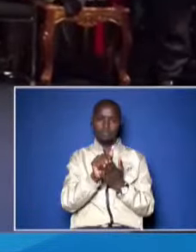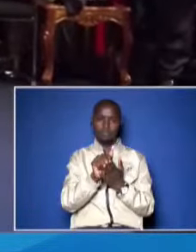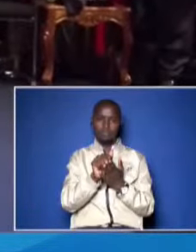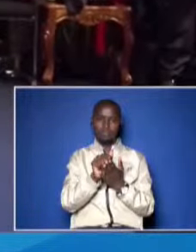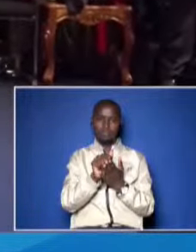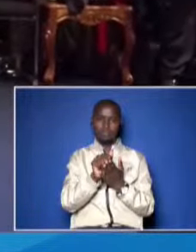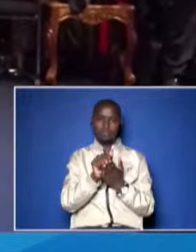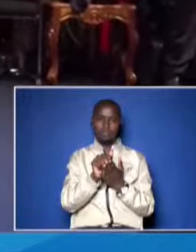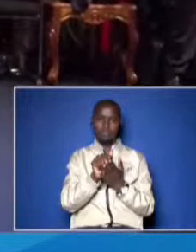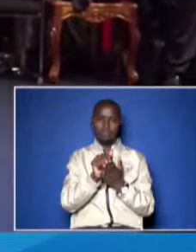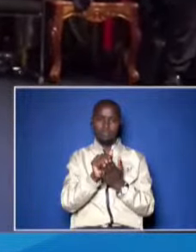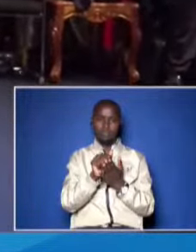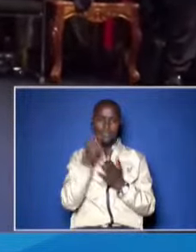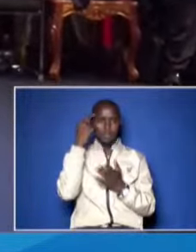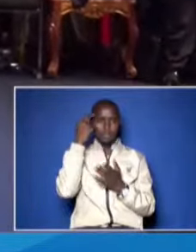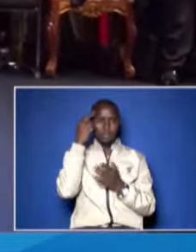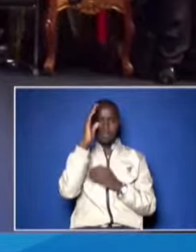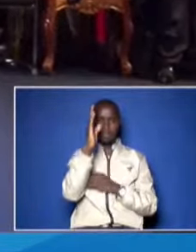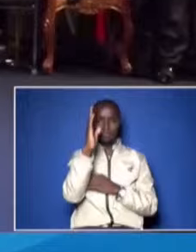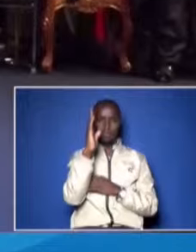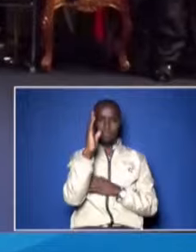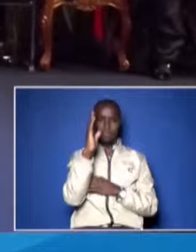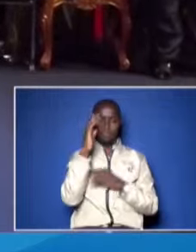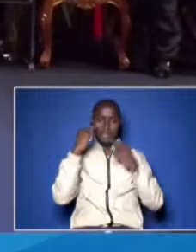destroyed for God